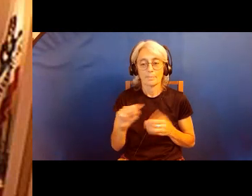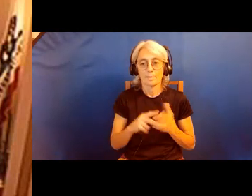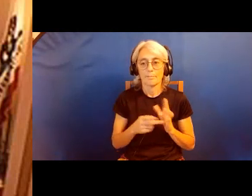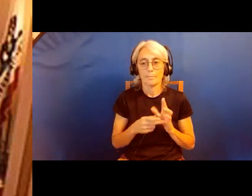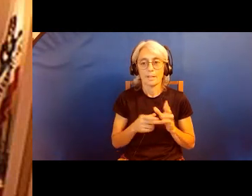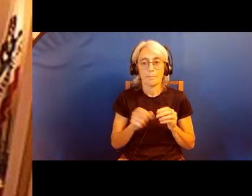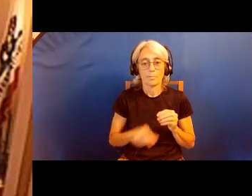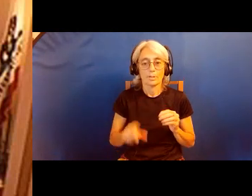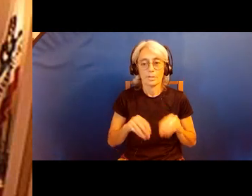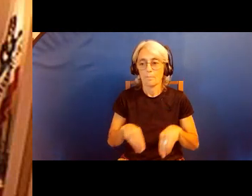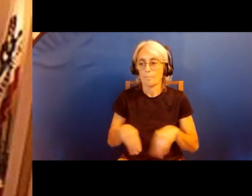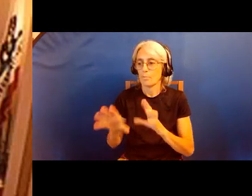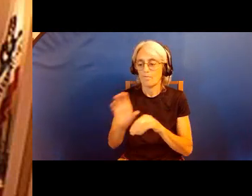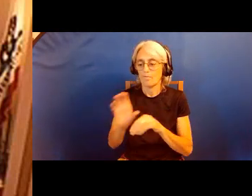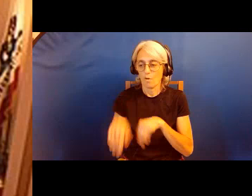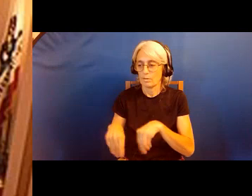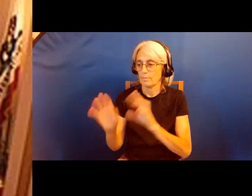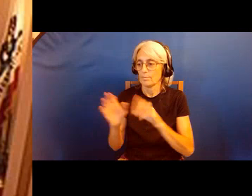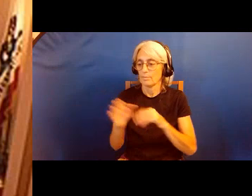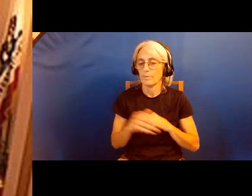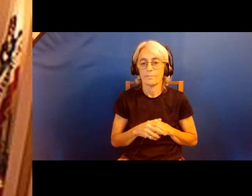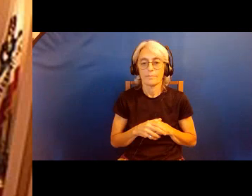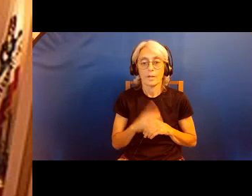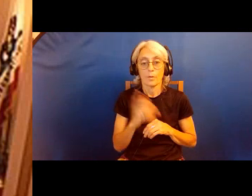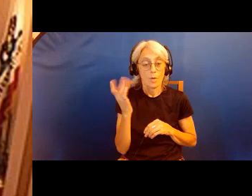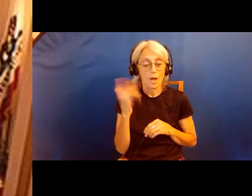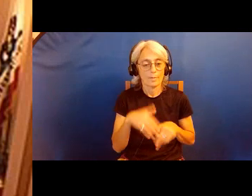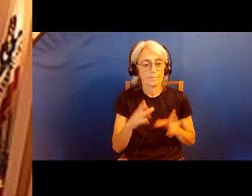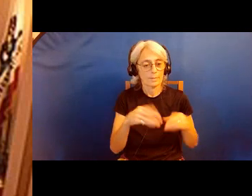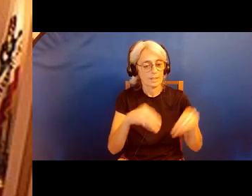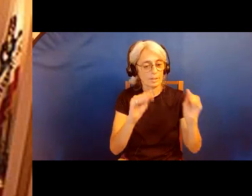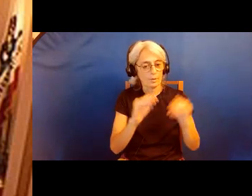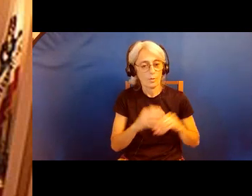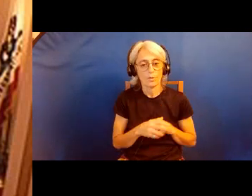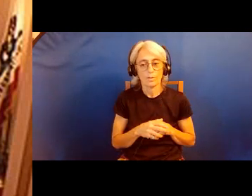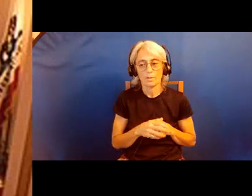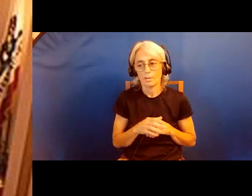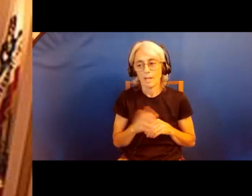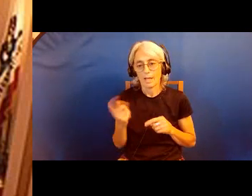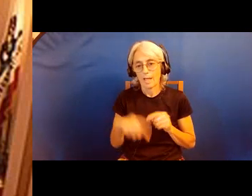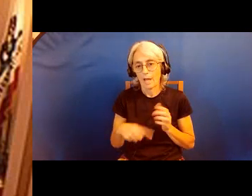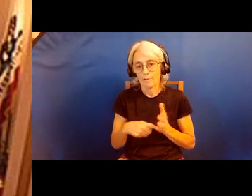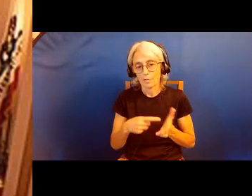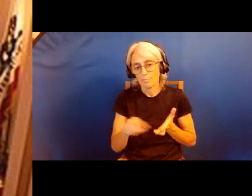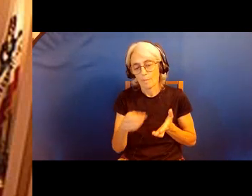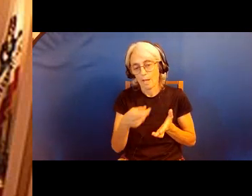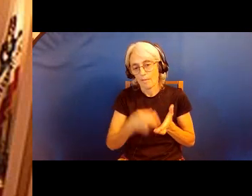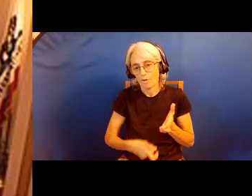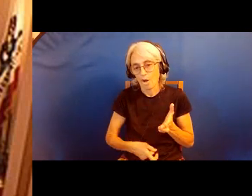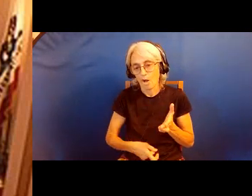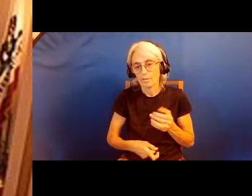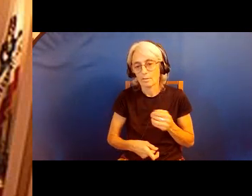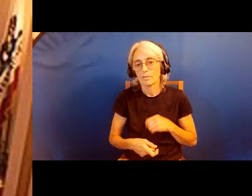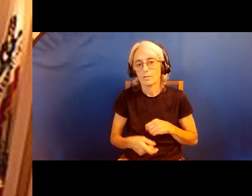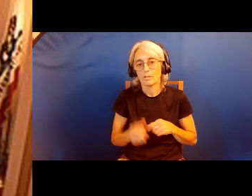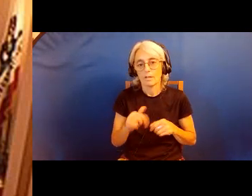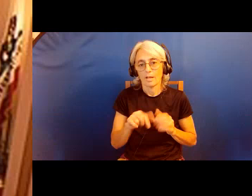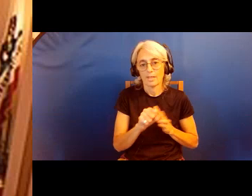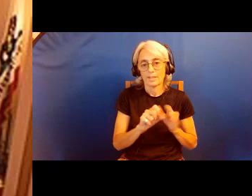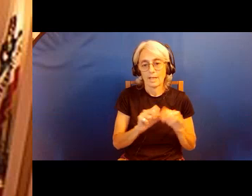property they occupy when it is sold because they are unable to afford to pay the price that the state agency is asking